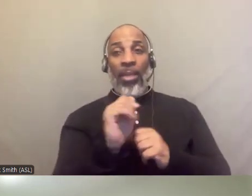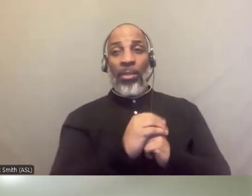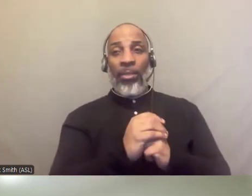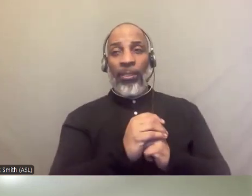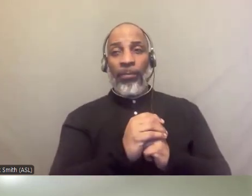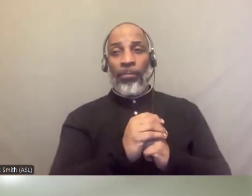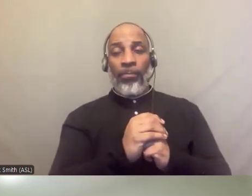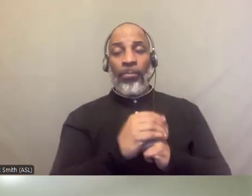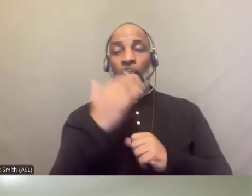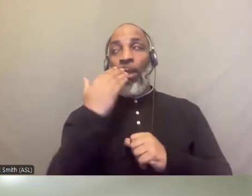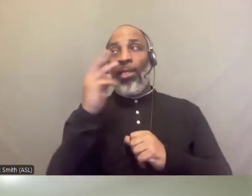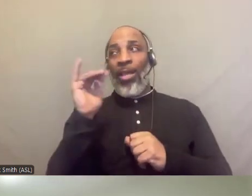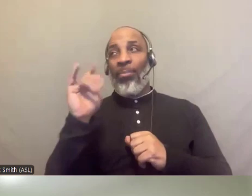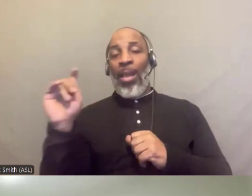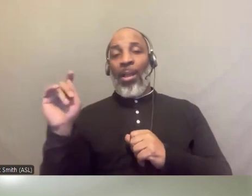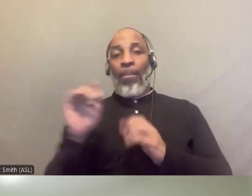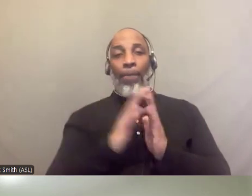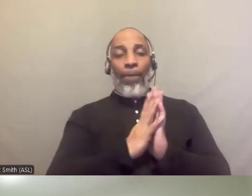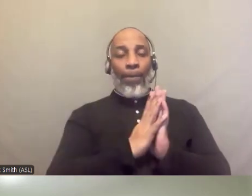Thanks, Matt.